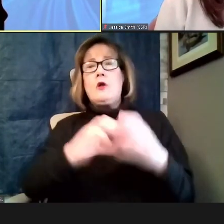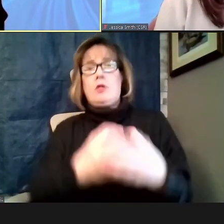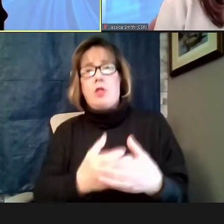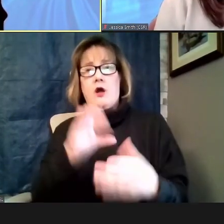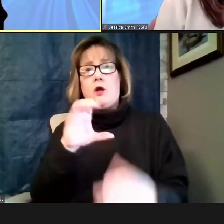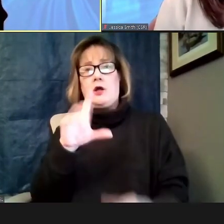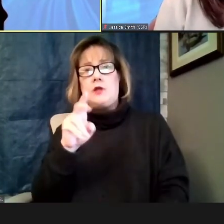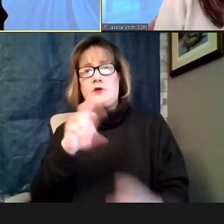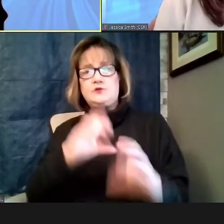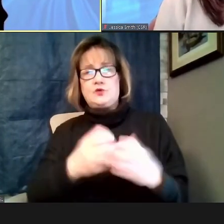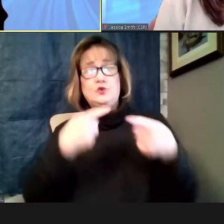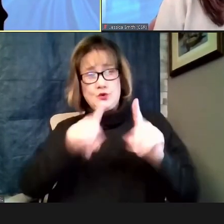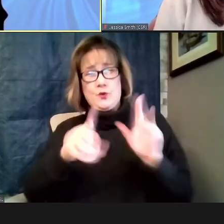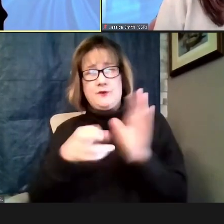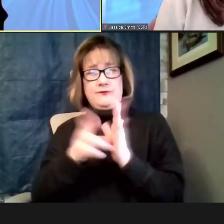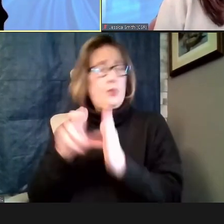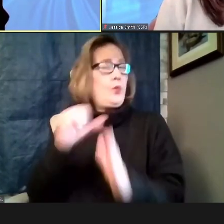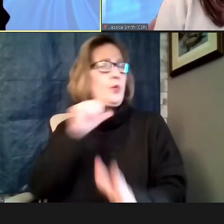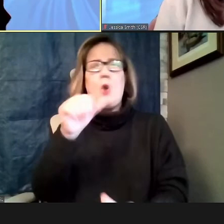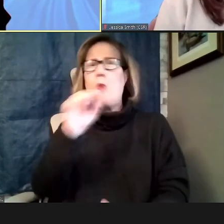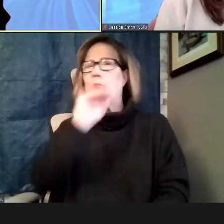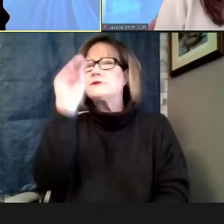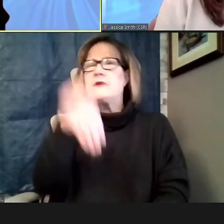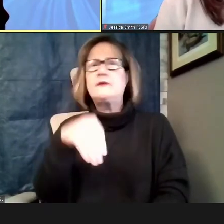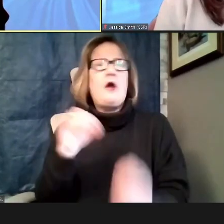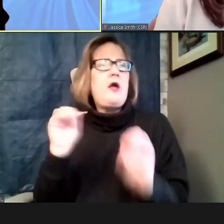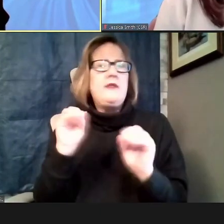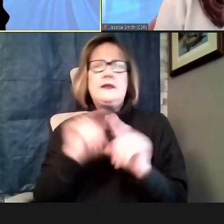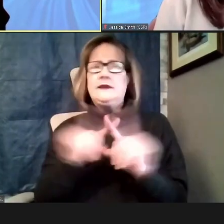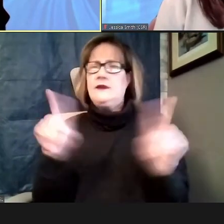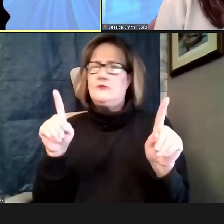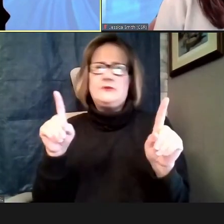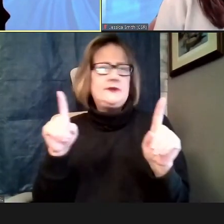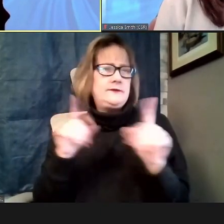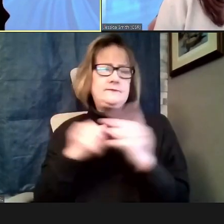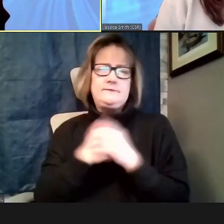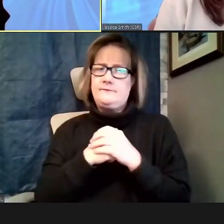do not percentile anything differently by status.